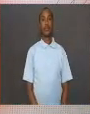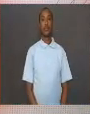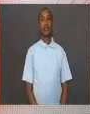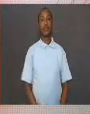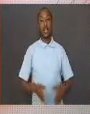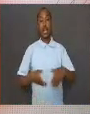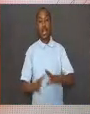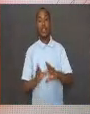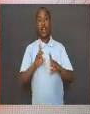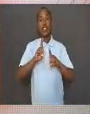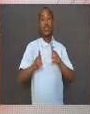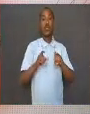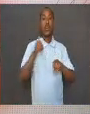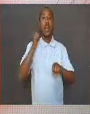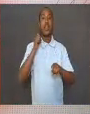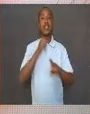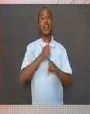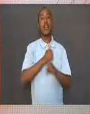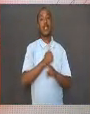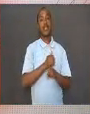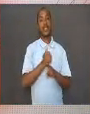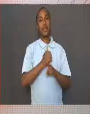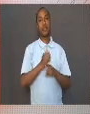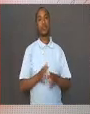Let us do another activity.